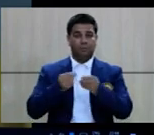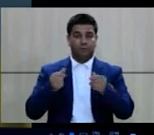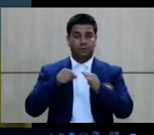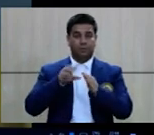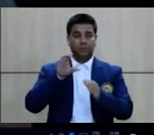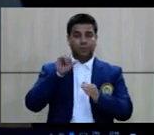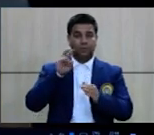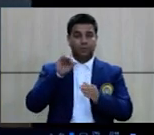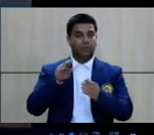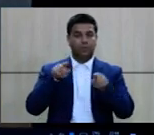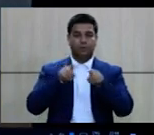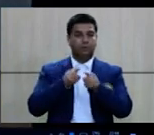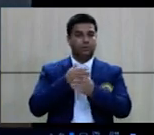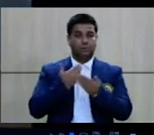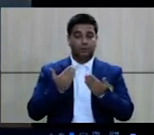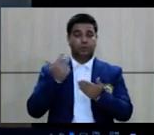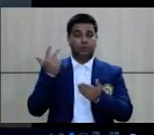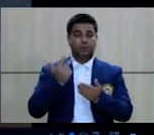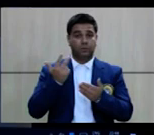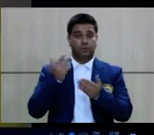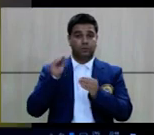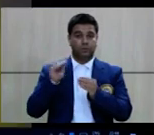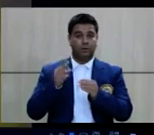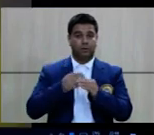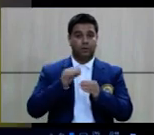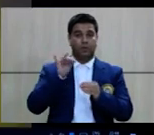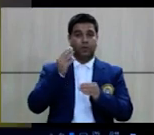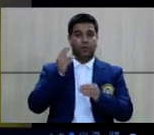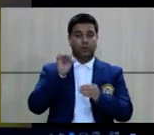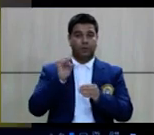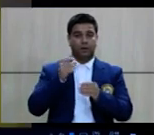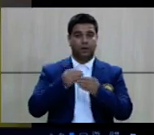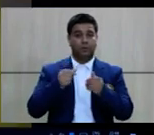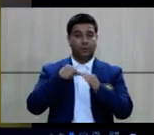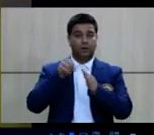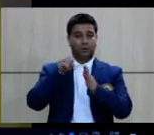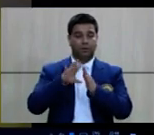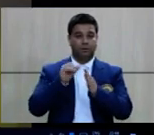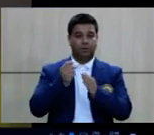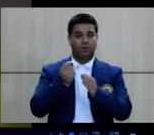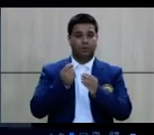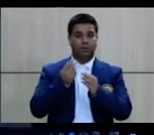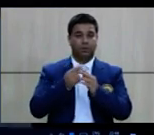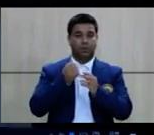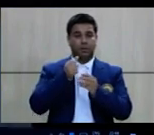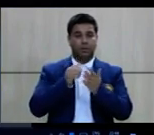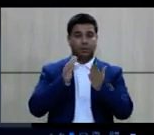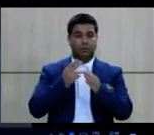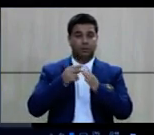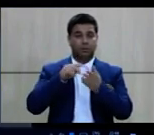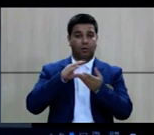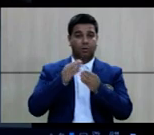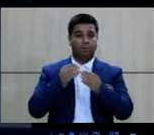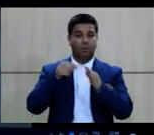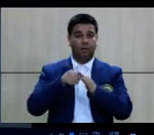sulfat ionlari mavjud emas ekan. Uchinchi probirkaga ishqor eritmasidan qo'shamiz va qizdiramiz. So'ngra probirka